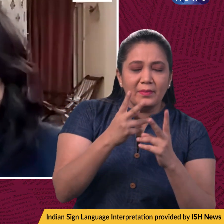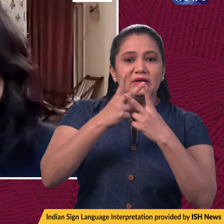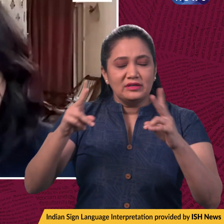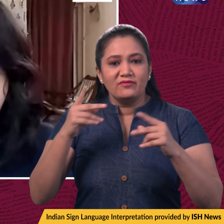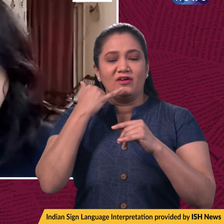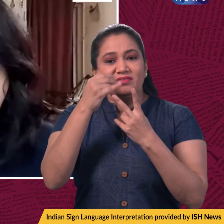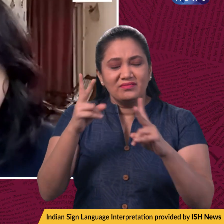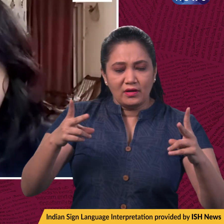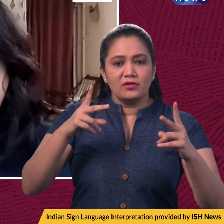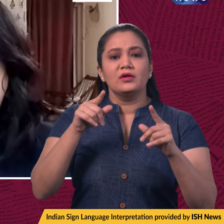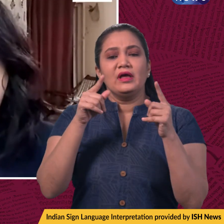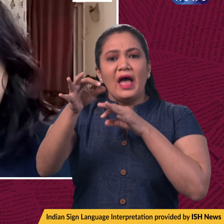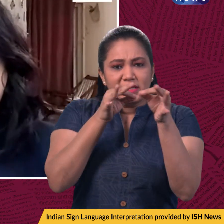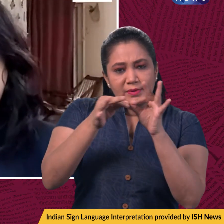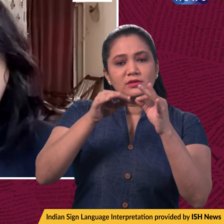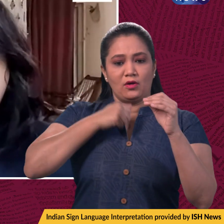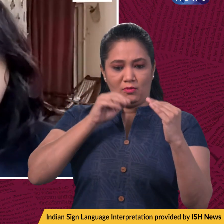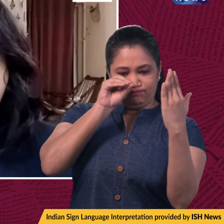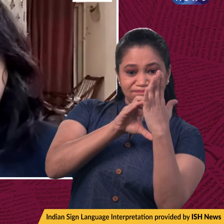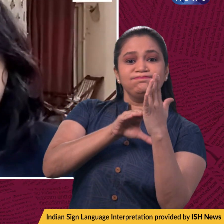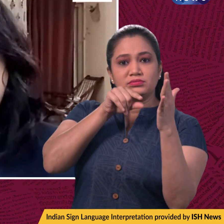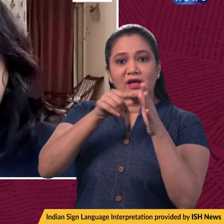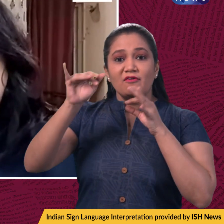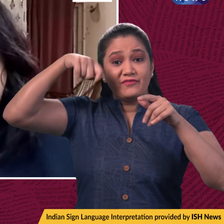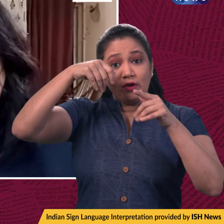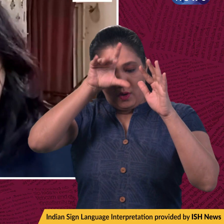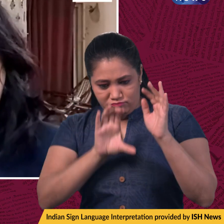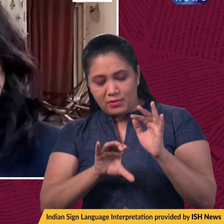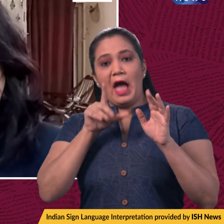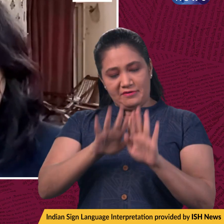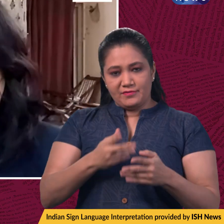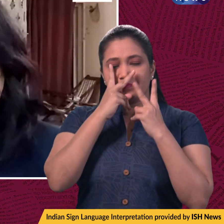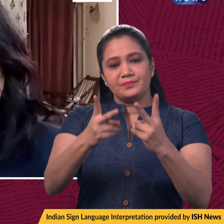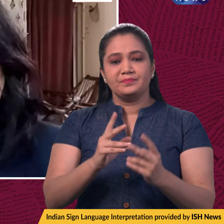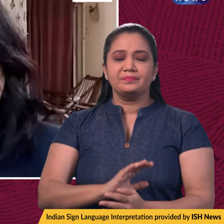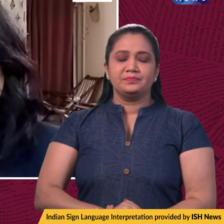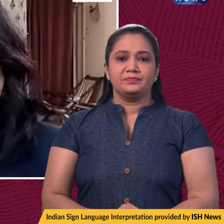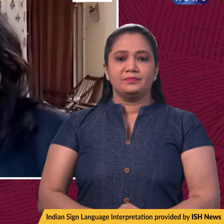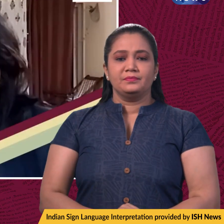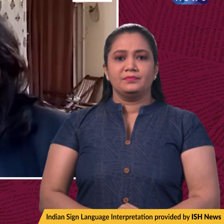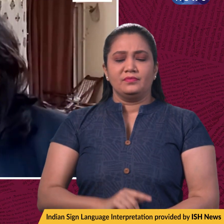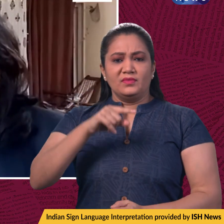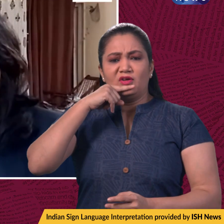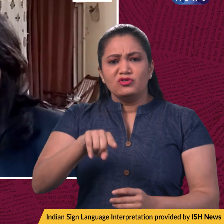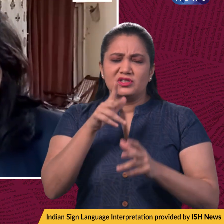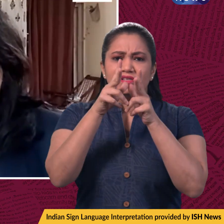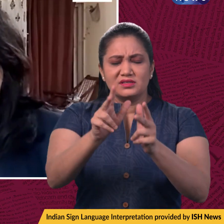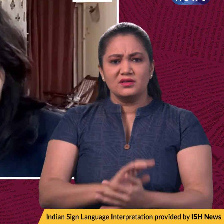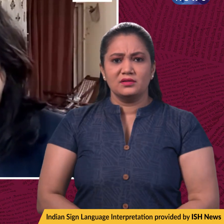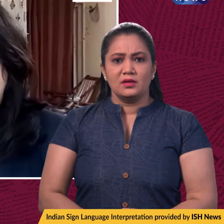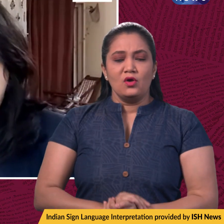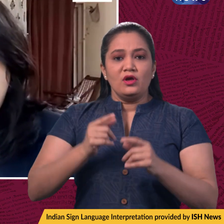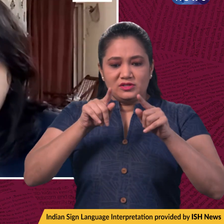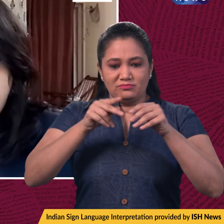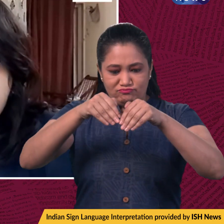room and the toll-free number, all of those details are in the description of this YouTube video. Now, after Russia has said